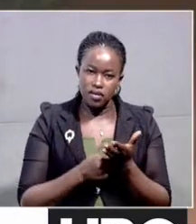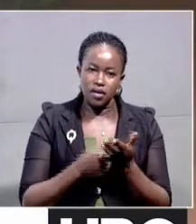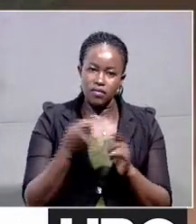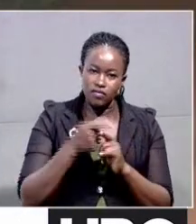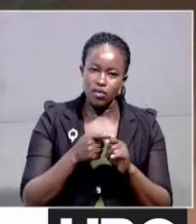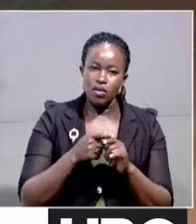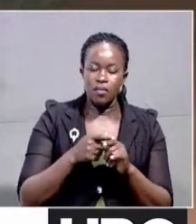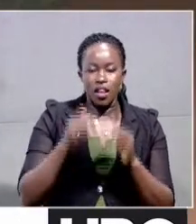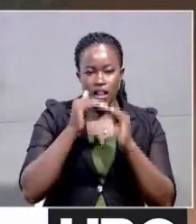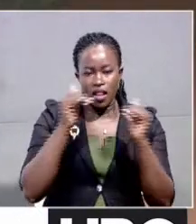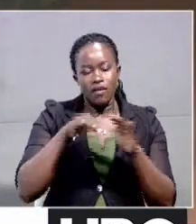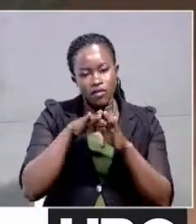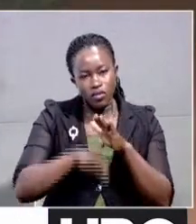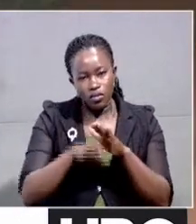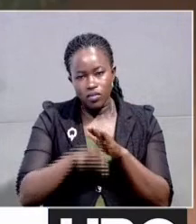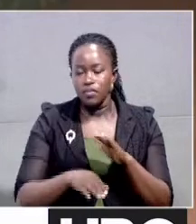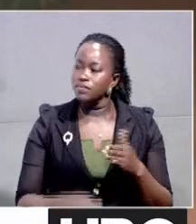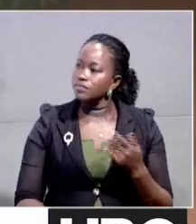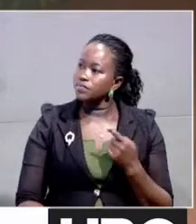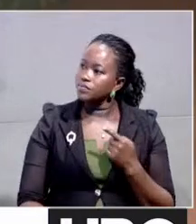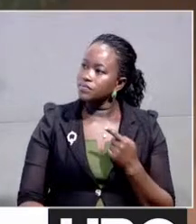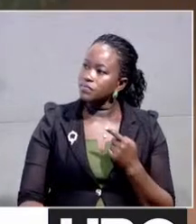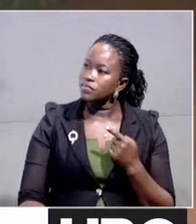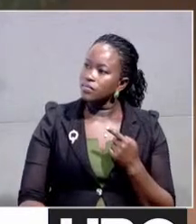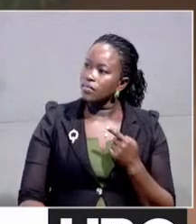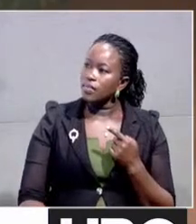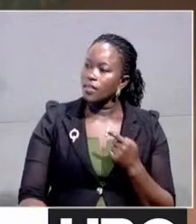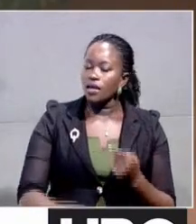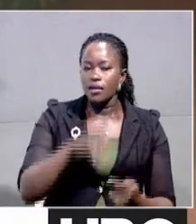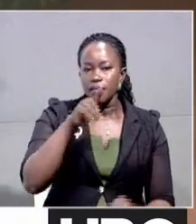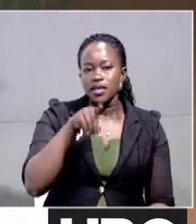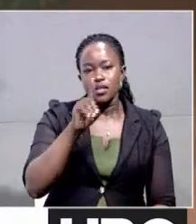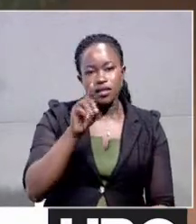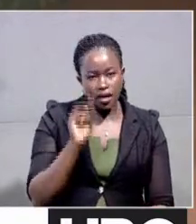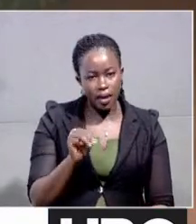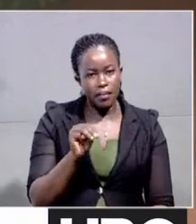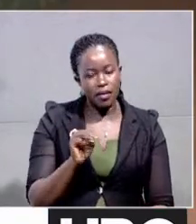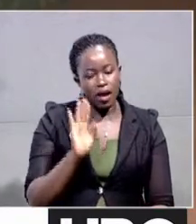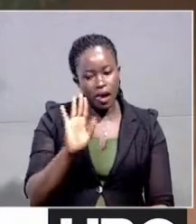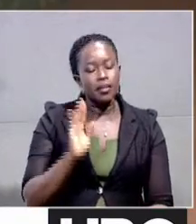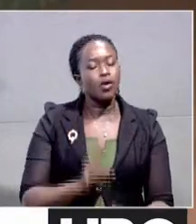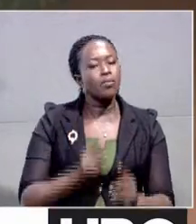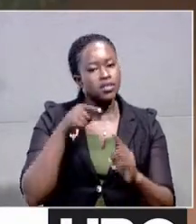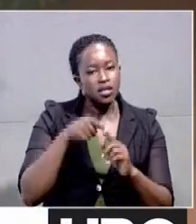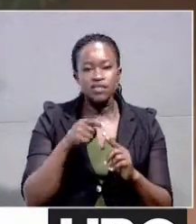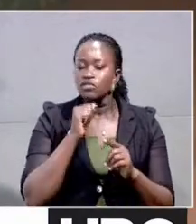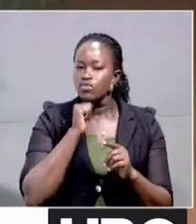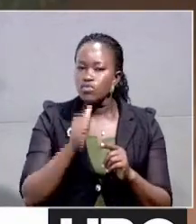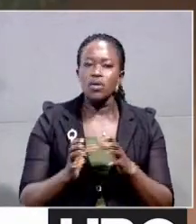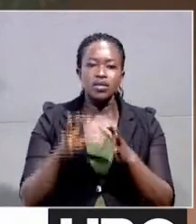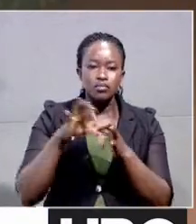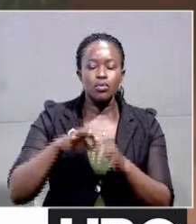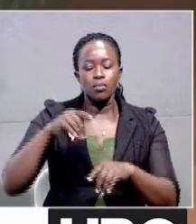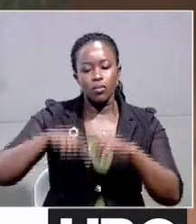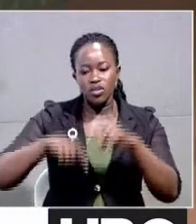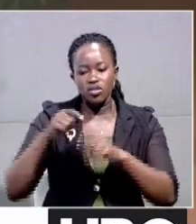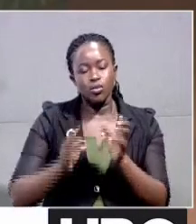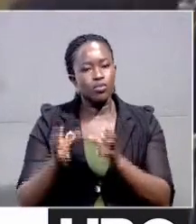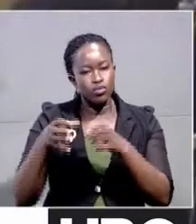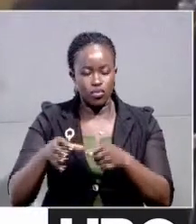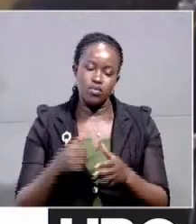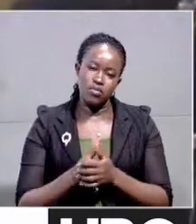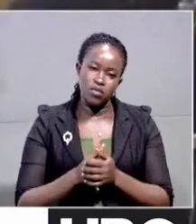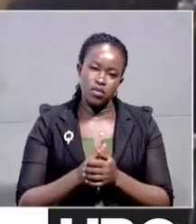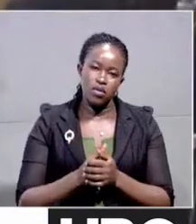level. The benefit of the PDM has no political face, though there are those who want to amplify it in a political